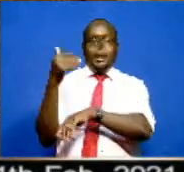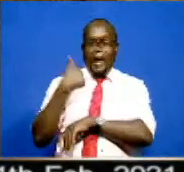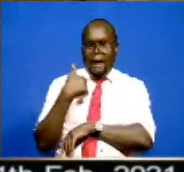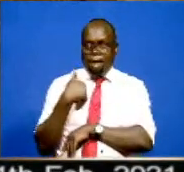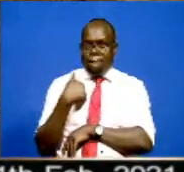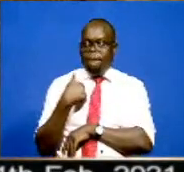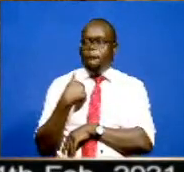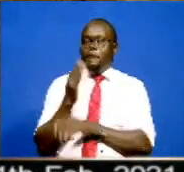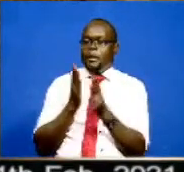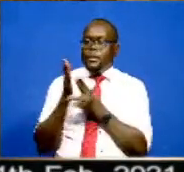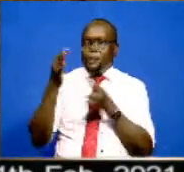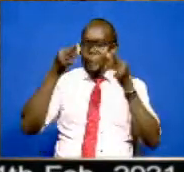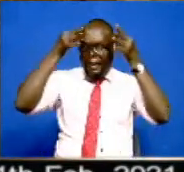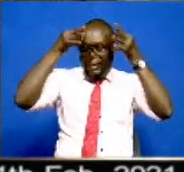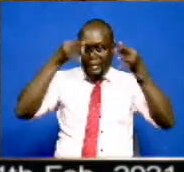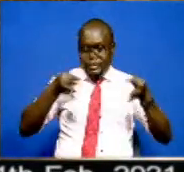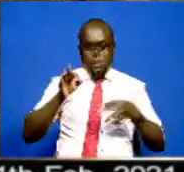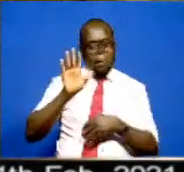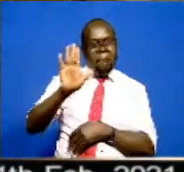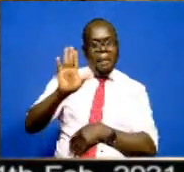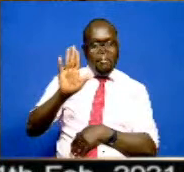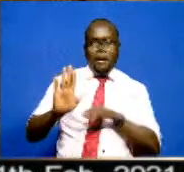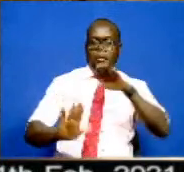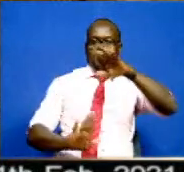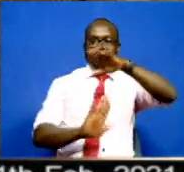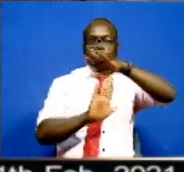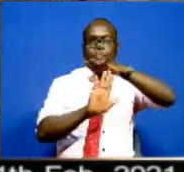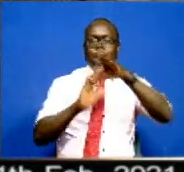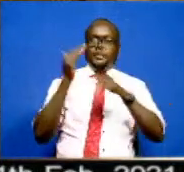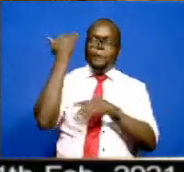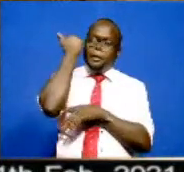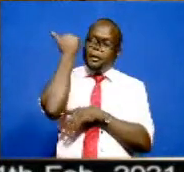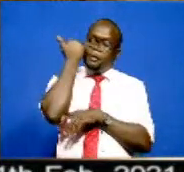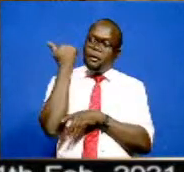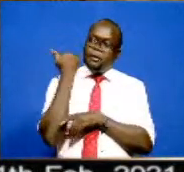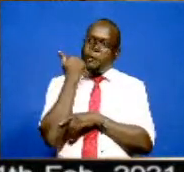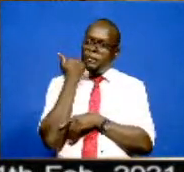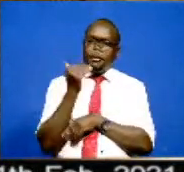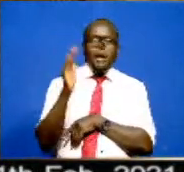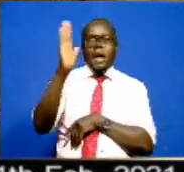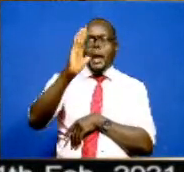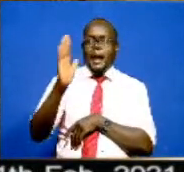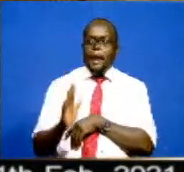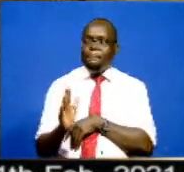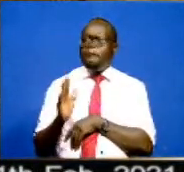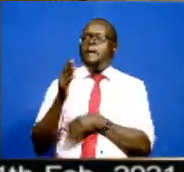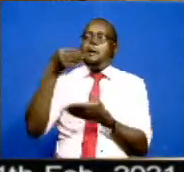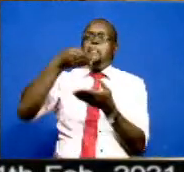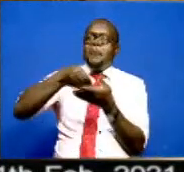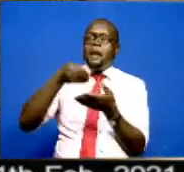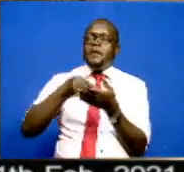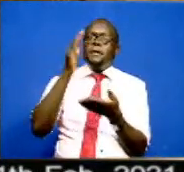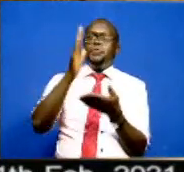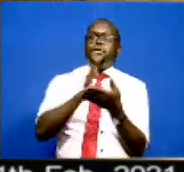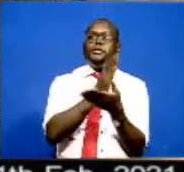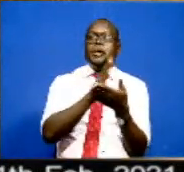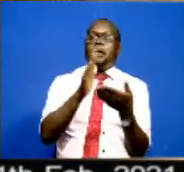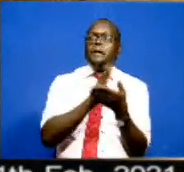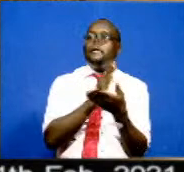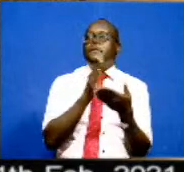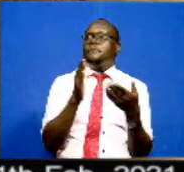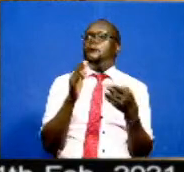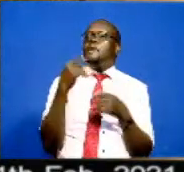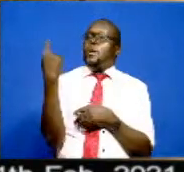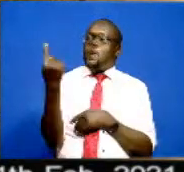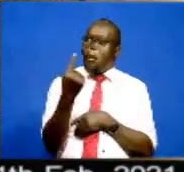by way of a ruling actually, that there can never be a division of revenue, there can